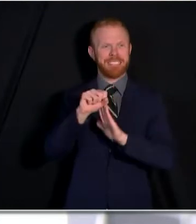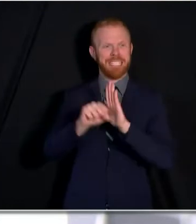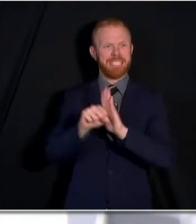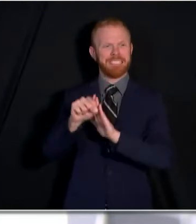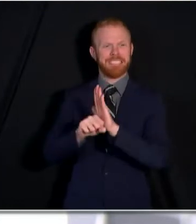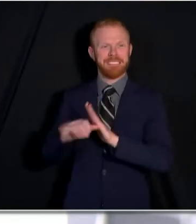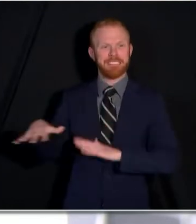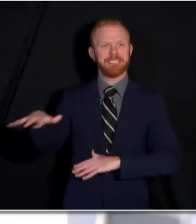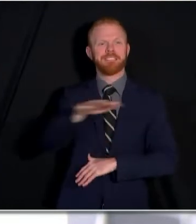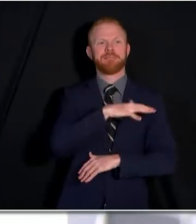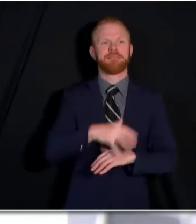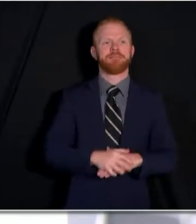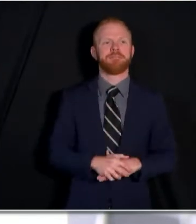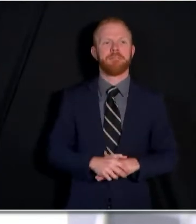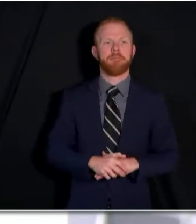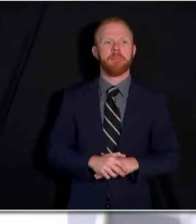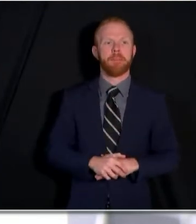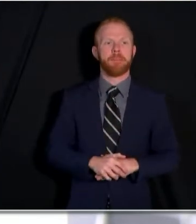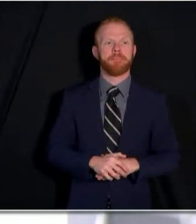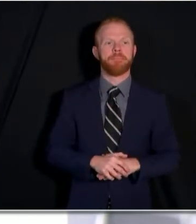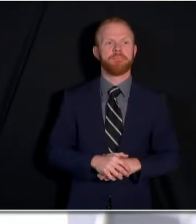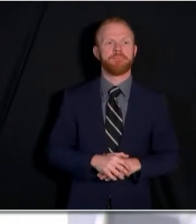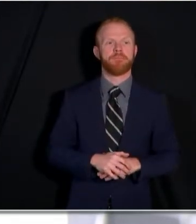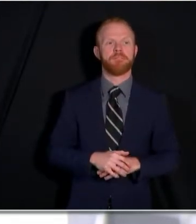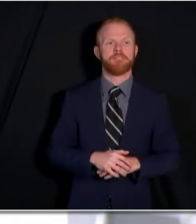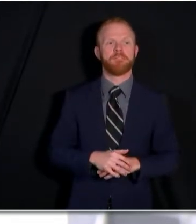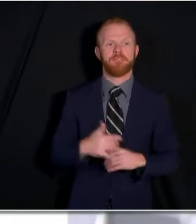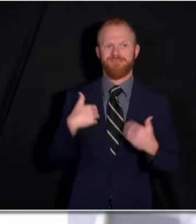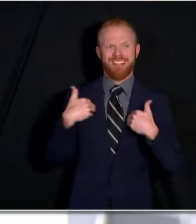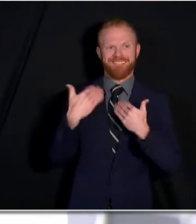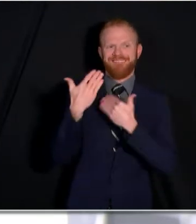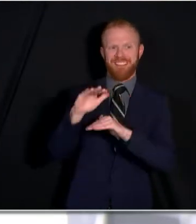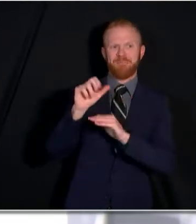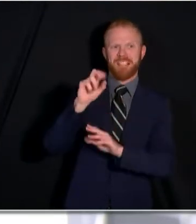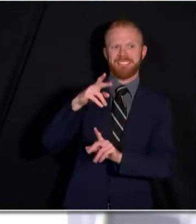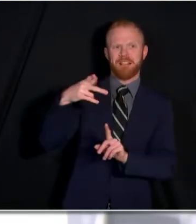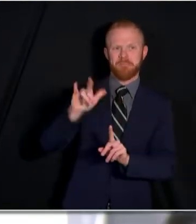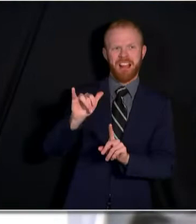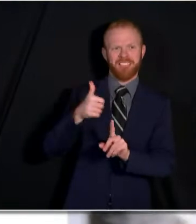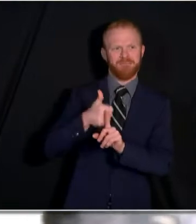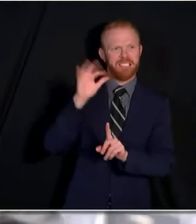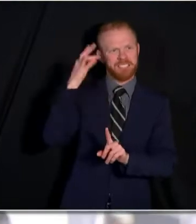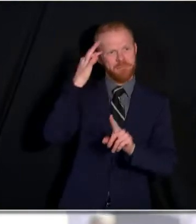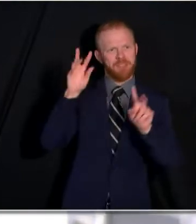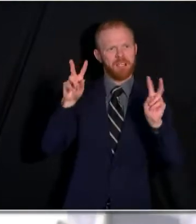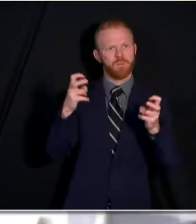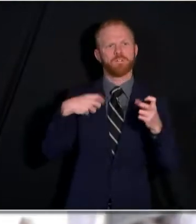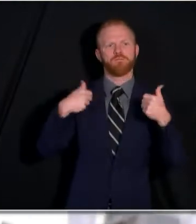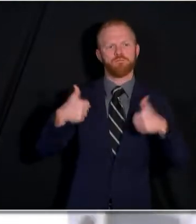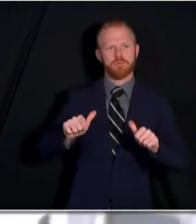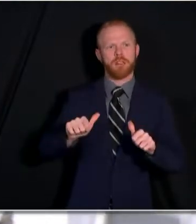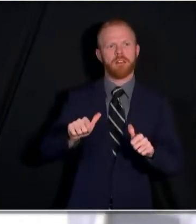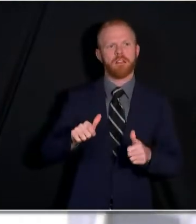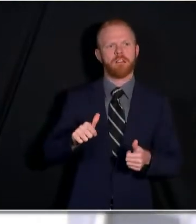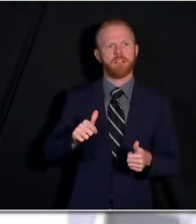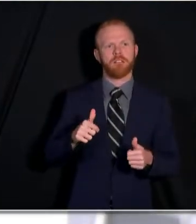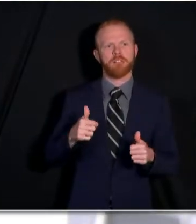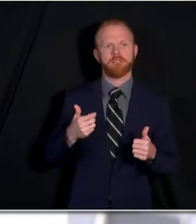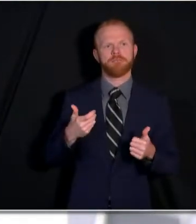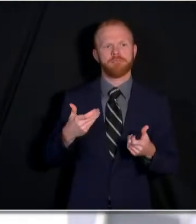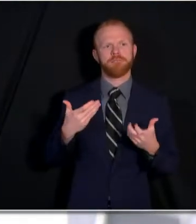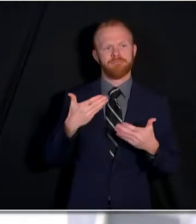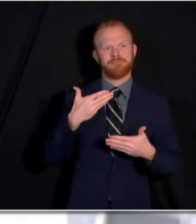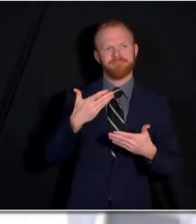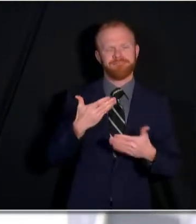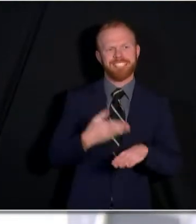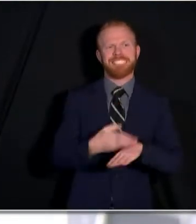this country with supply constraints, federal issues, and the like. And so we're trying to streamline that. We're trying to organize that. We